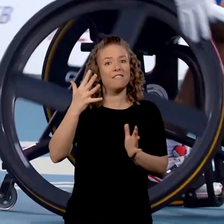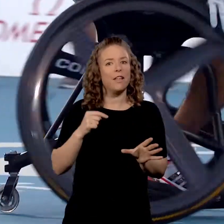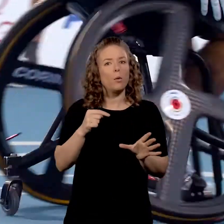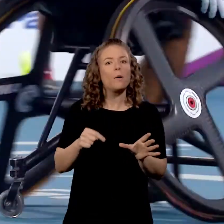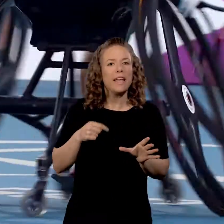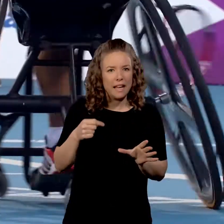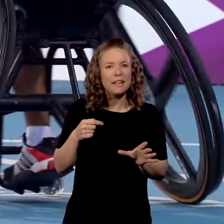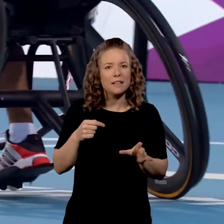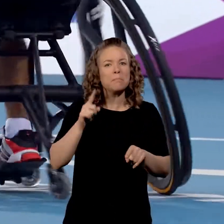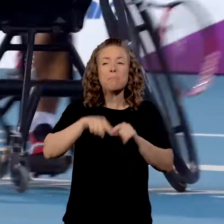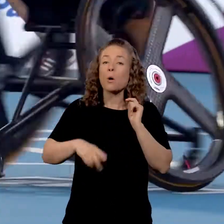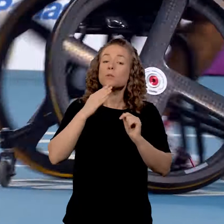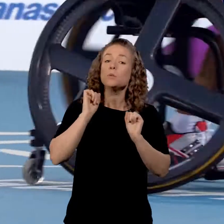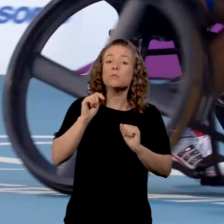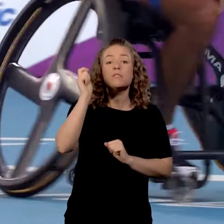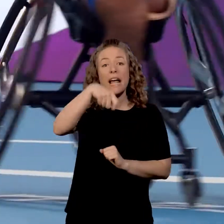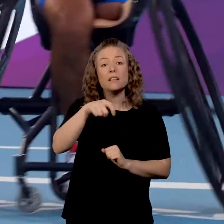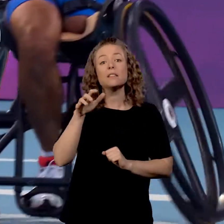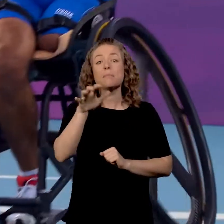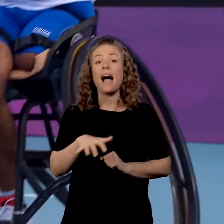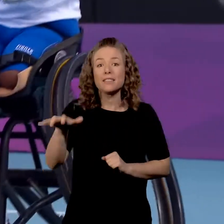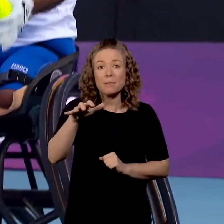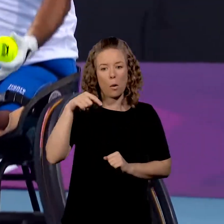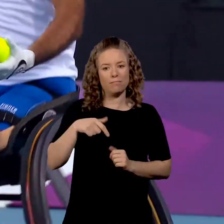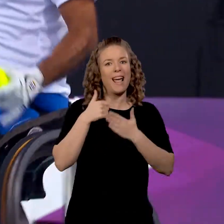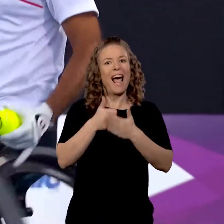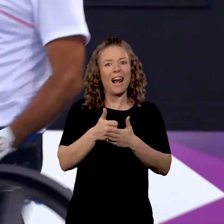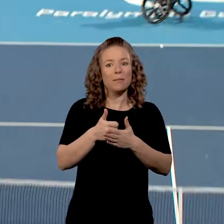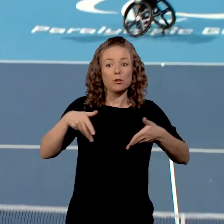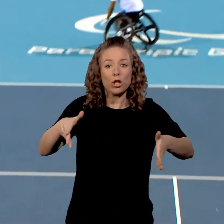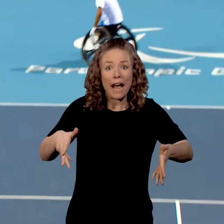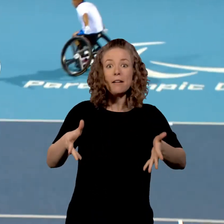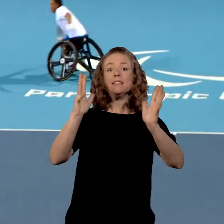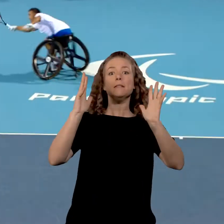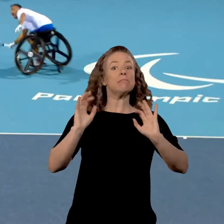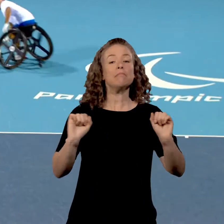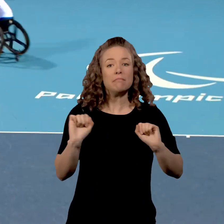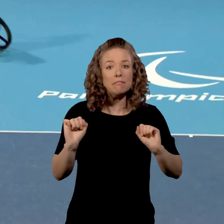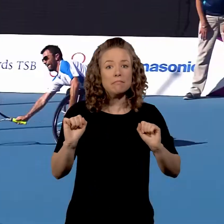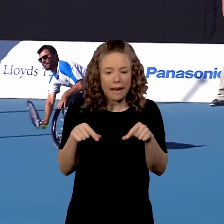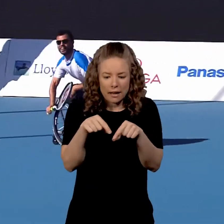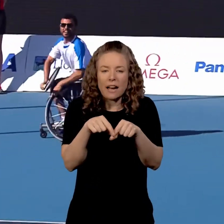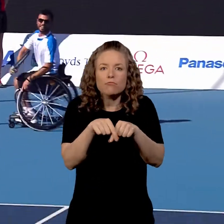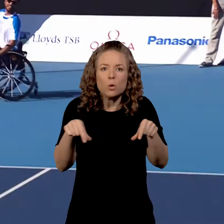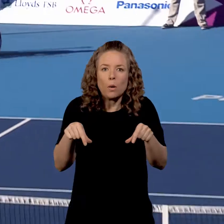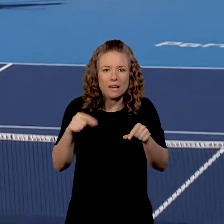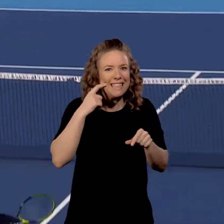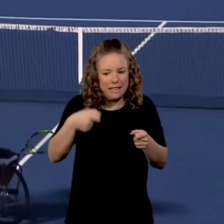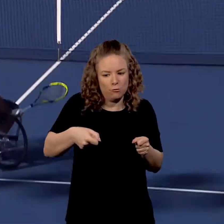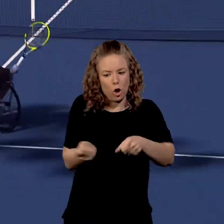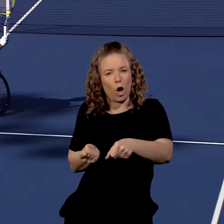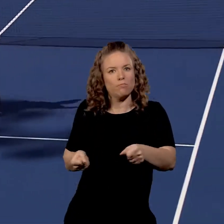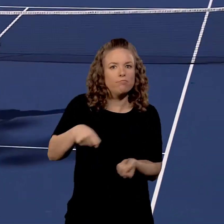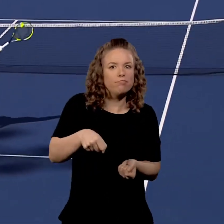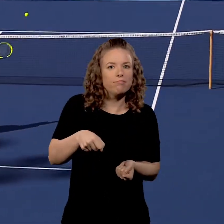the addition of a fifth wheel. Mainly used for tennis and basketball, the fifth wheel prevents chairs tipping backwards and allows a